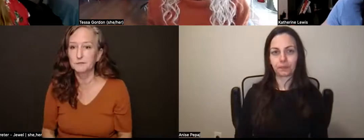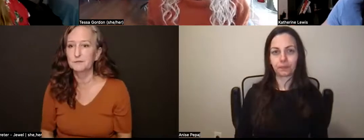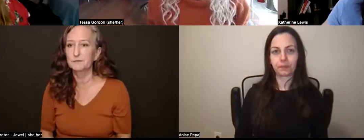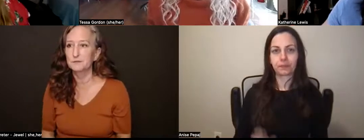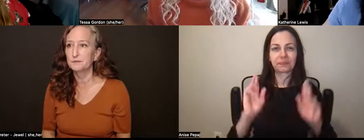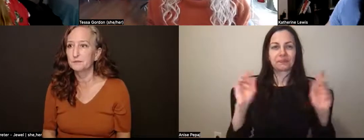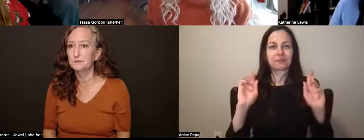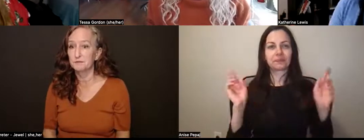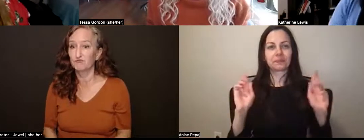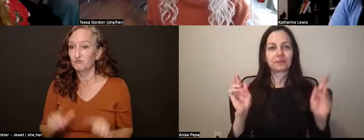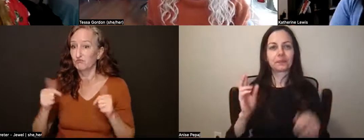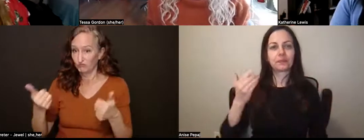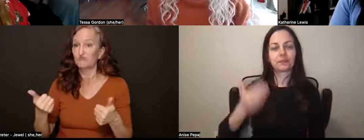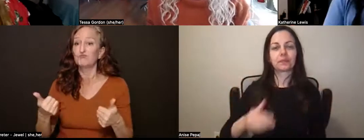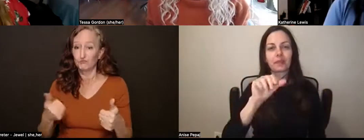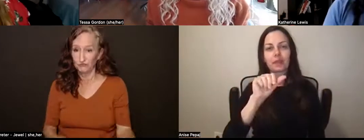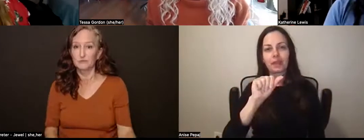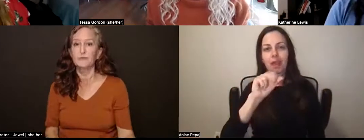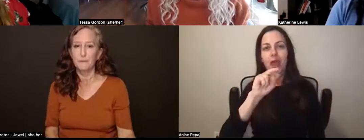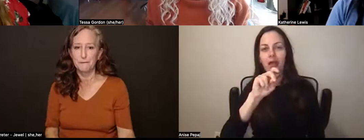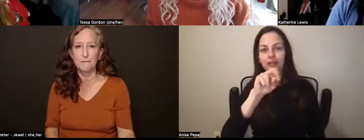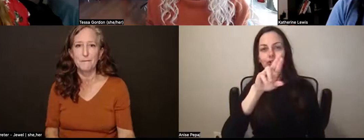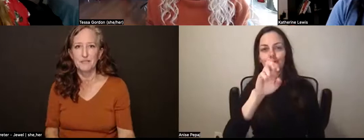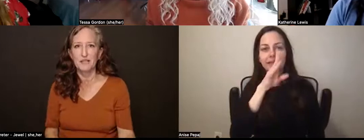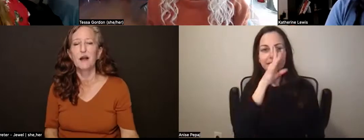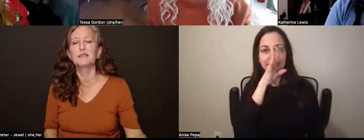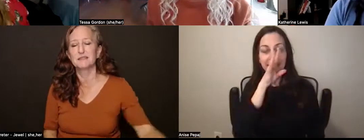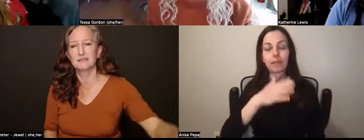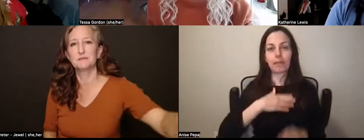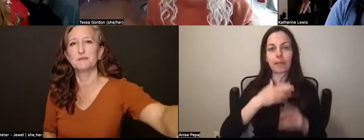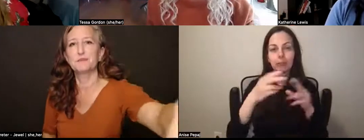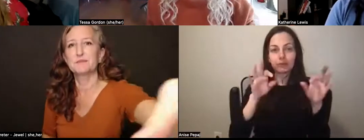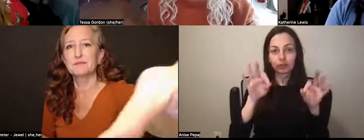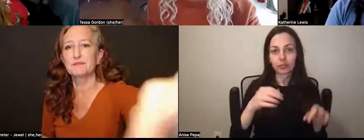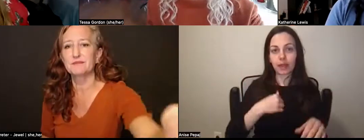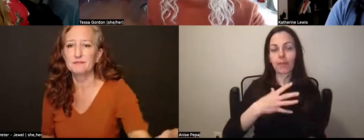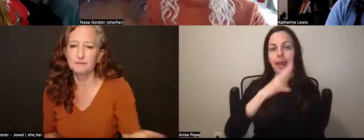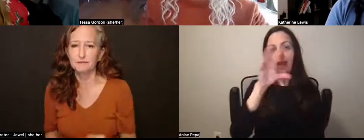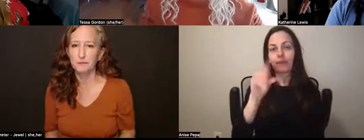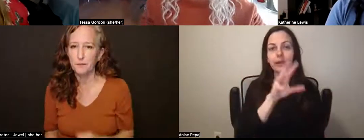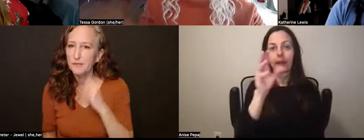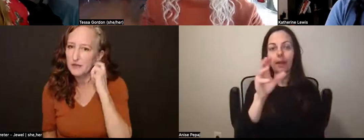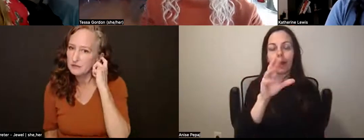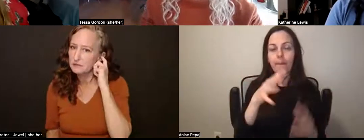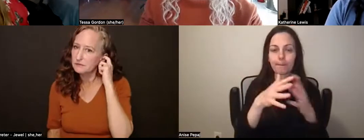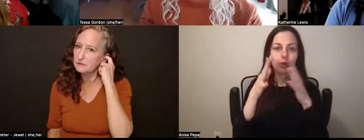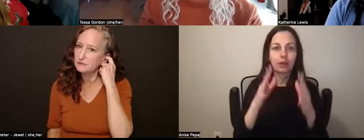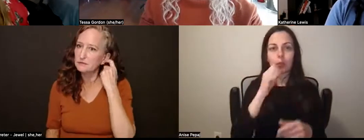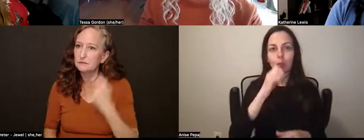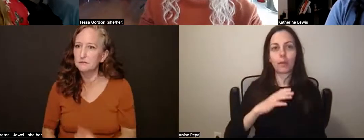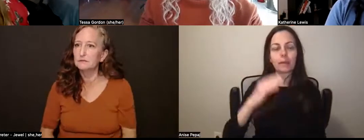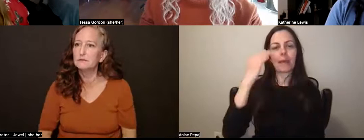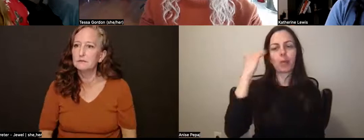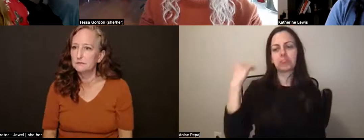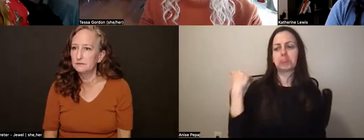Okay, so this is Andrea speaking. My brief description is that I'm an African-American woman with about mid-shoulder length